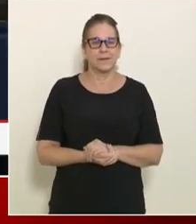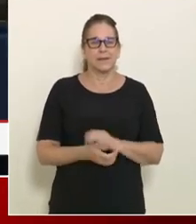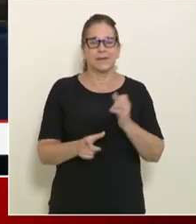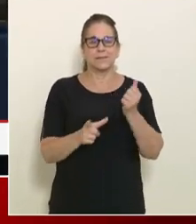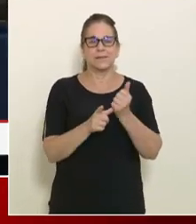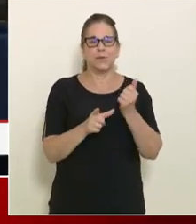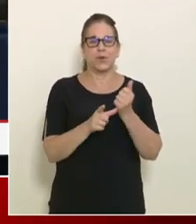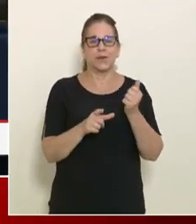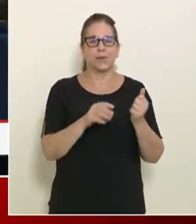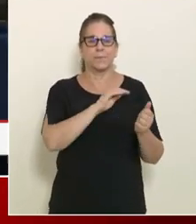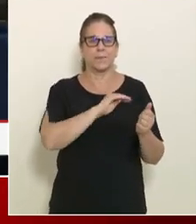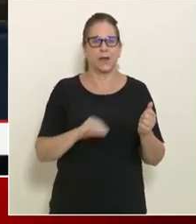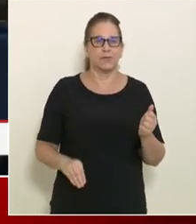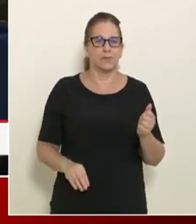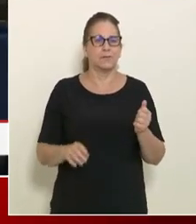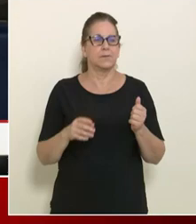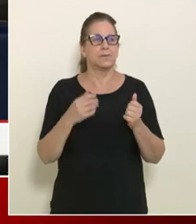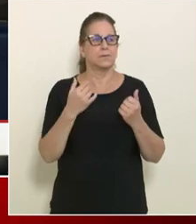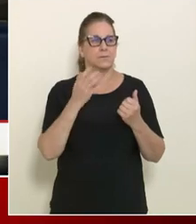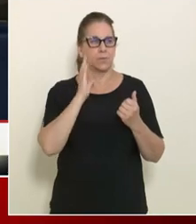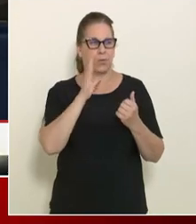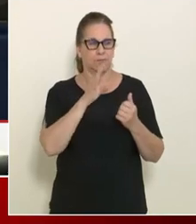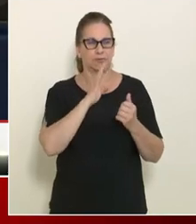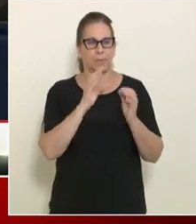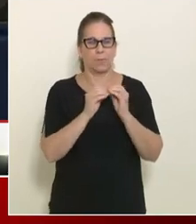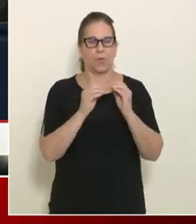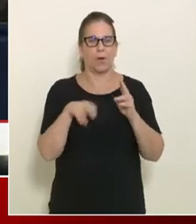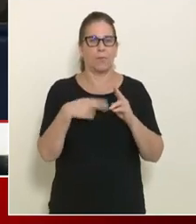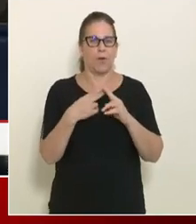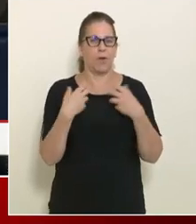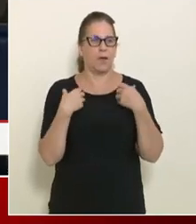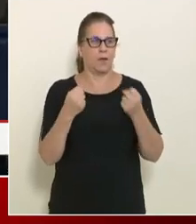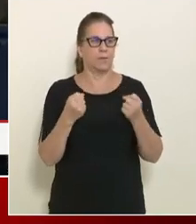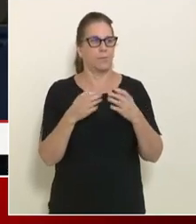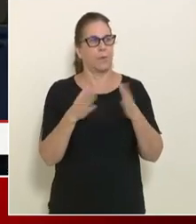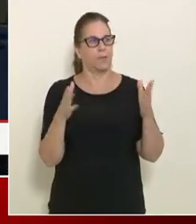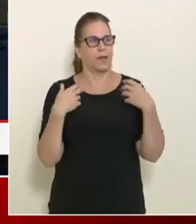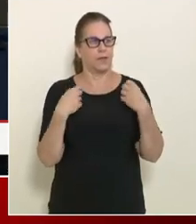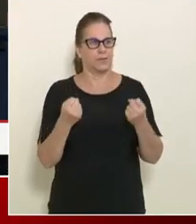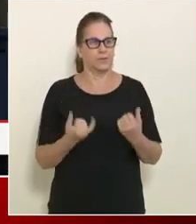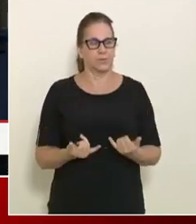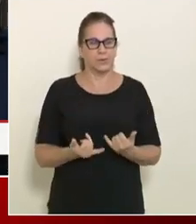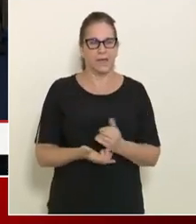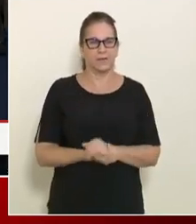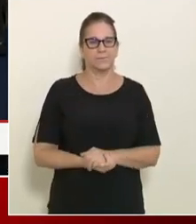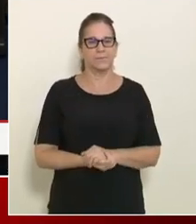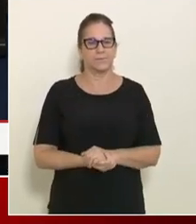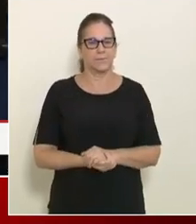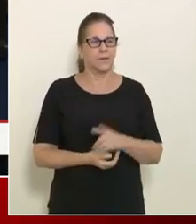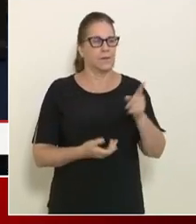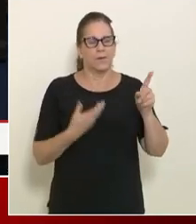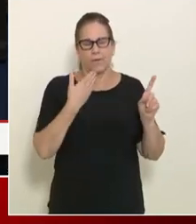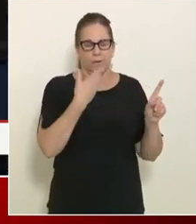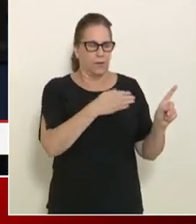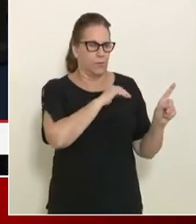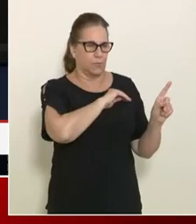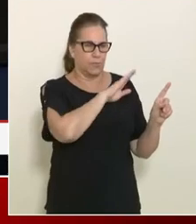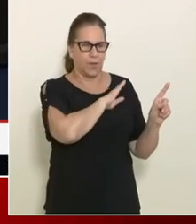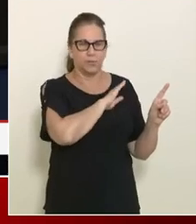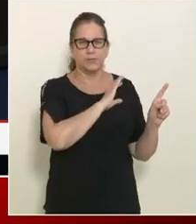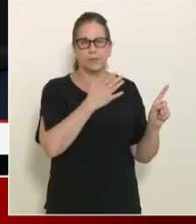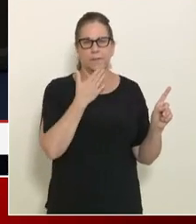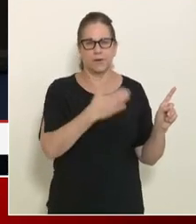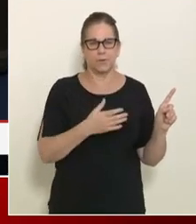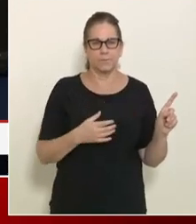with families. Thank you, Mayor. And I wanted to, first of all, just reiterate your thanks to Chancellor Farabee and your entire team, Chancellor, and in particular